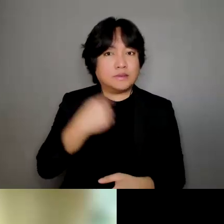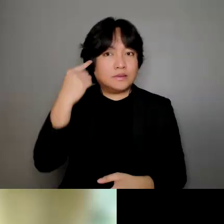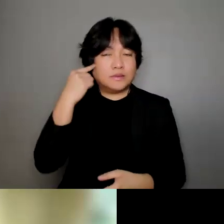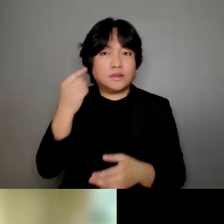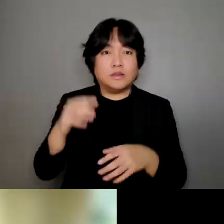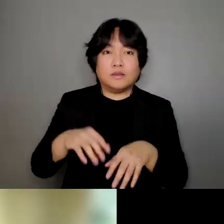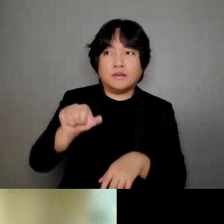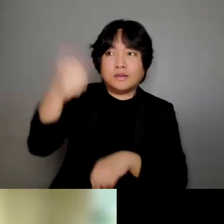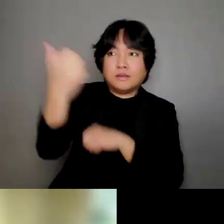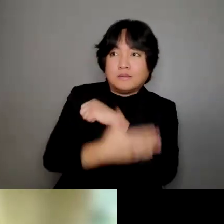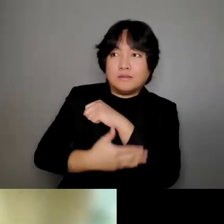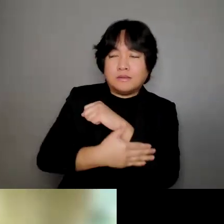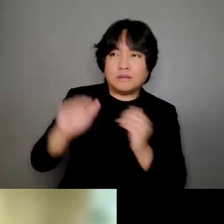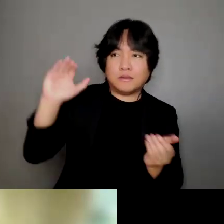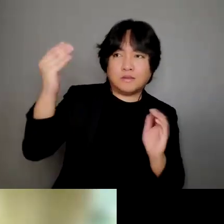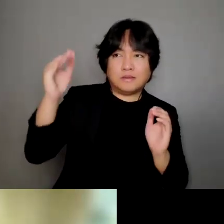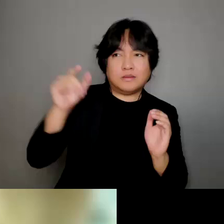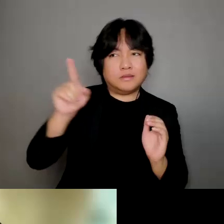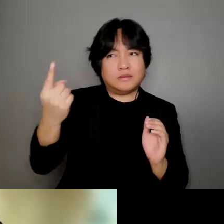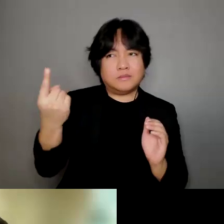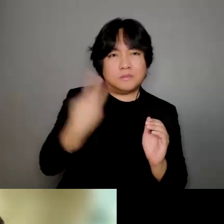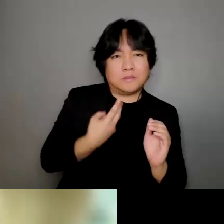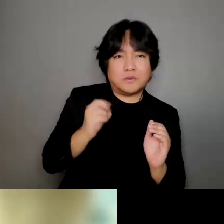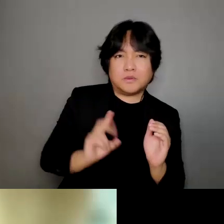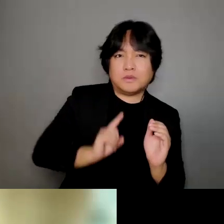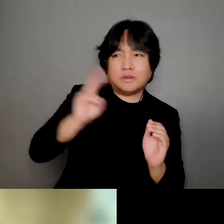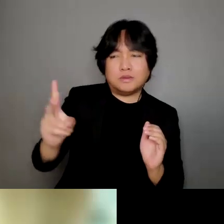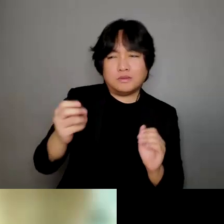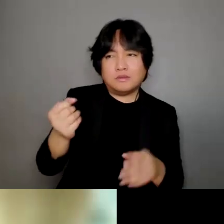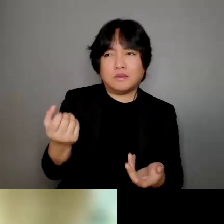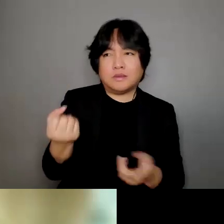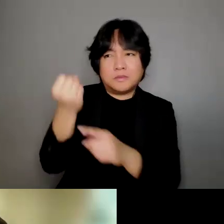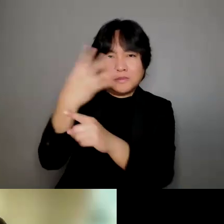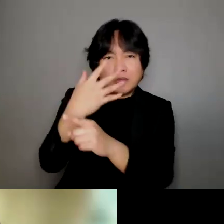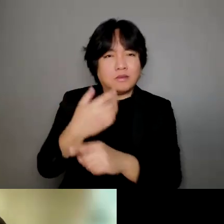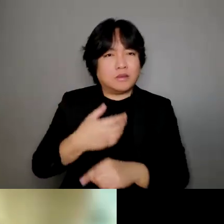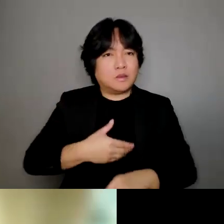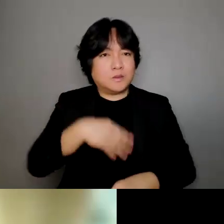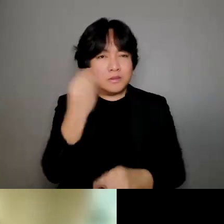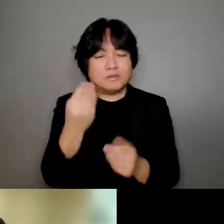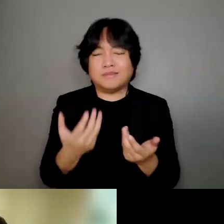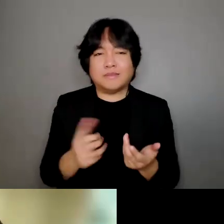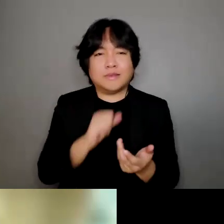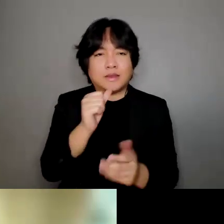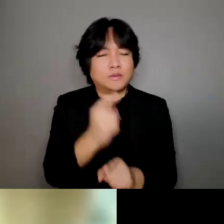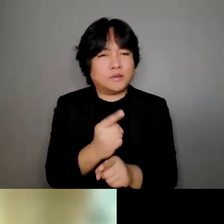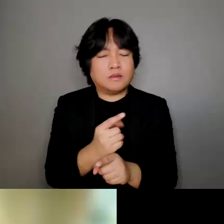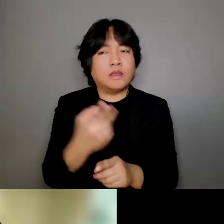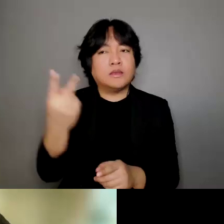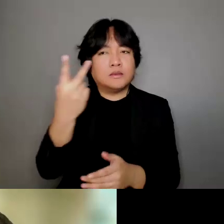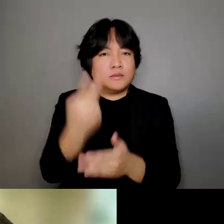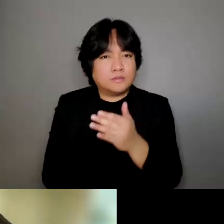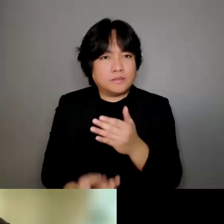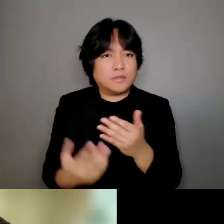global resources into countries that rank lowly, then we can say na possibly productive use ito